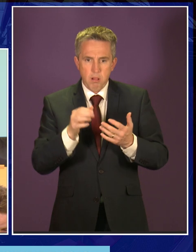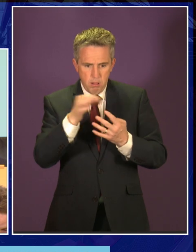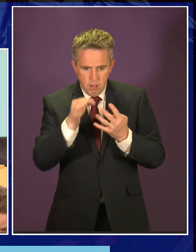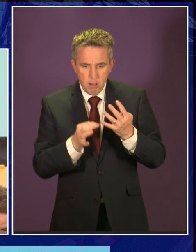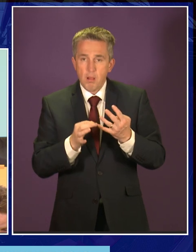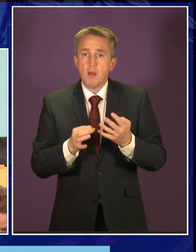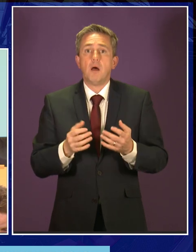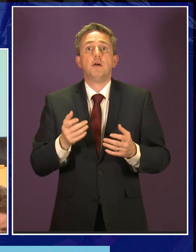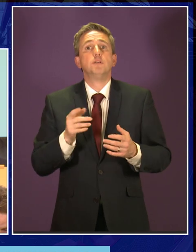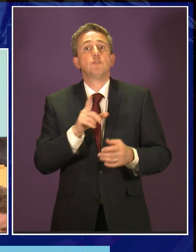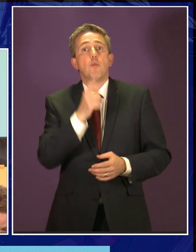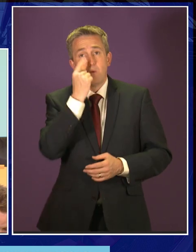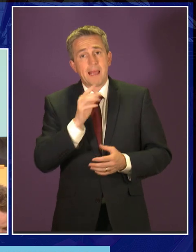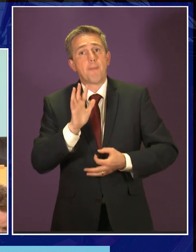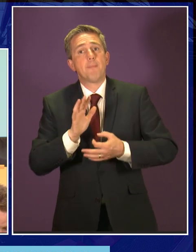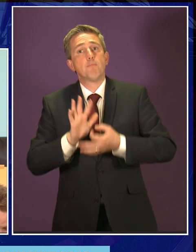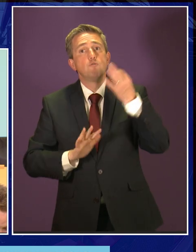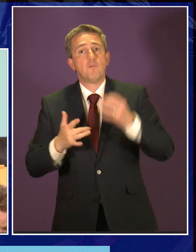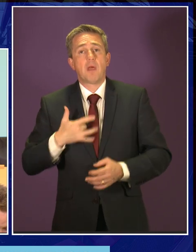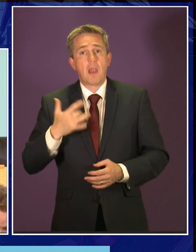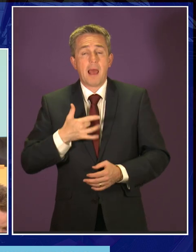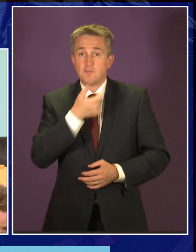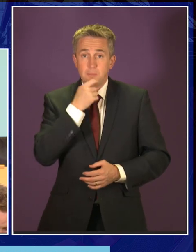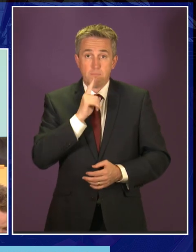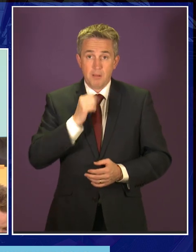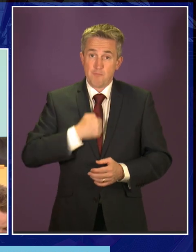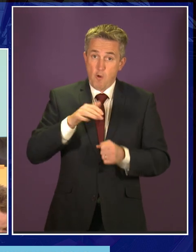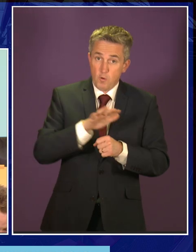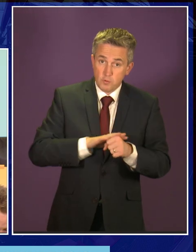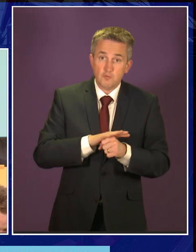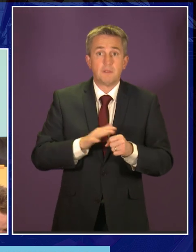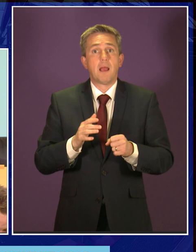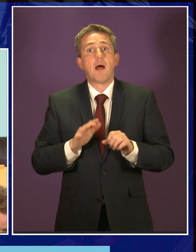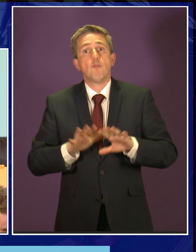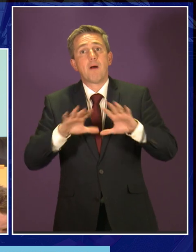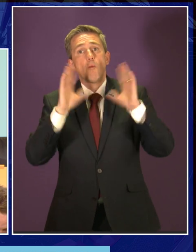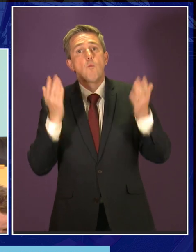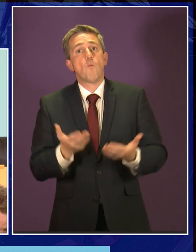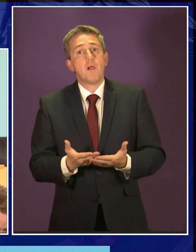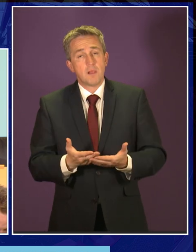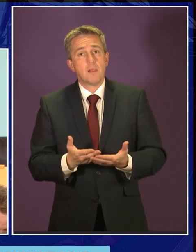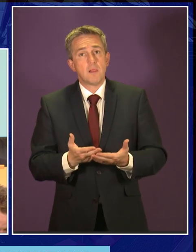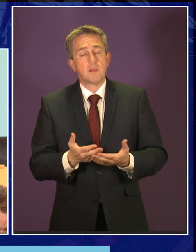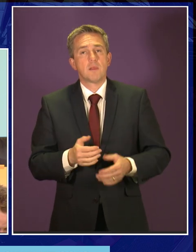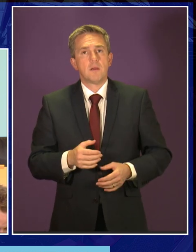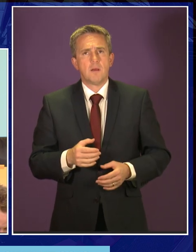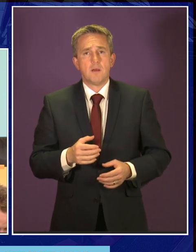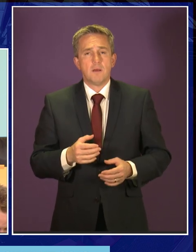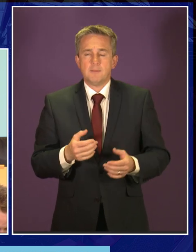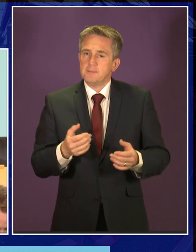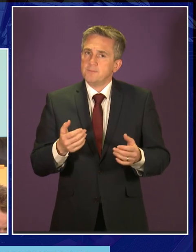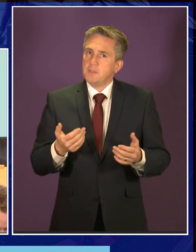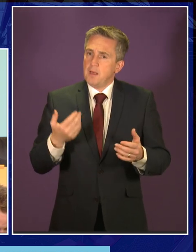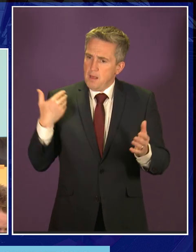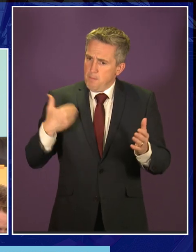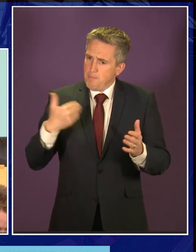lives of people in our countries and across the globe. And I think we can all agree also that we have heard some powerful evidence that we